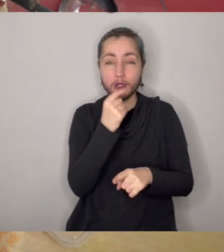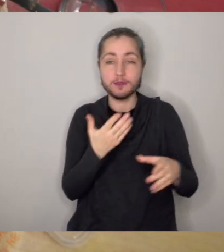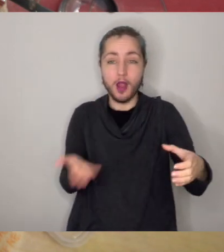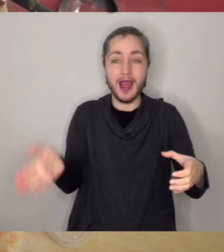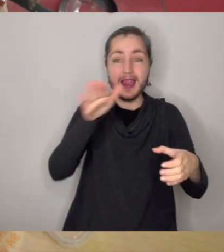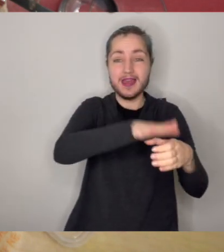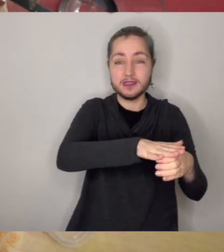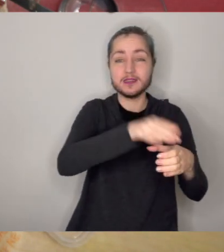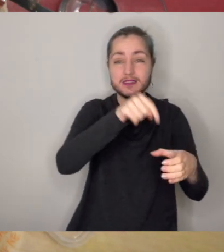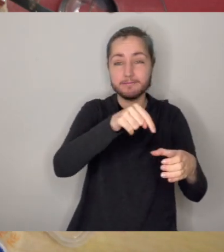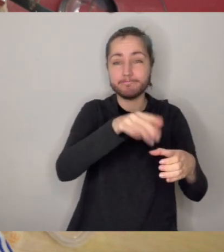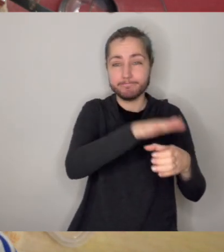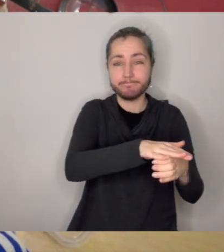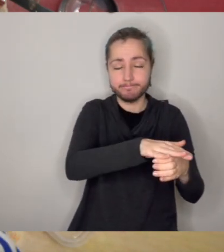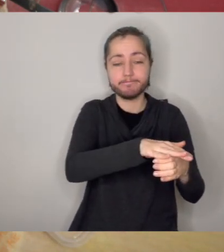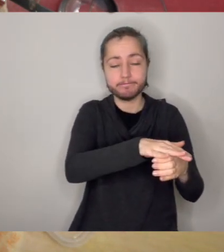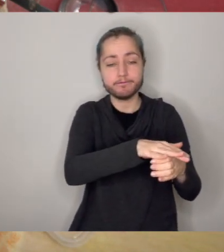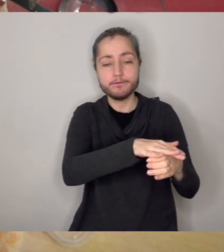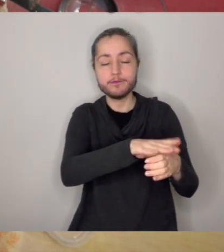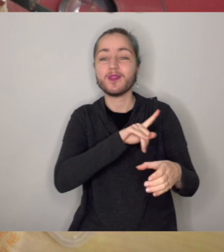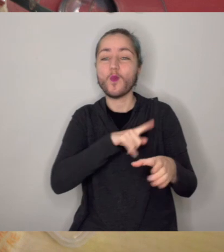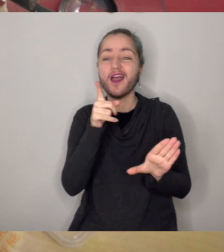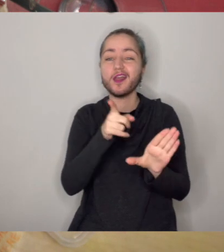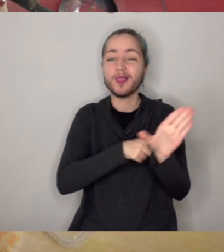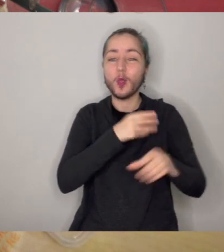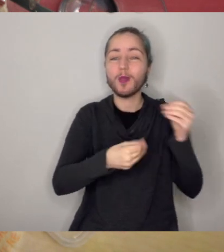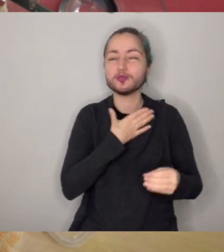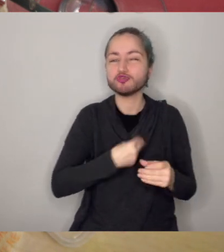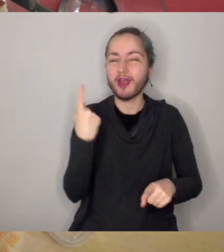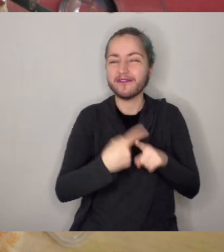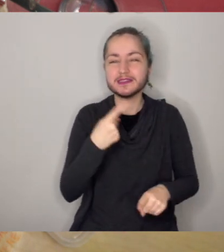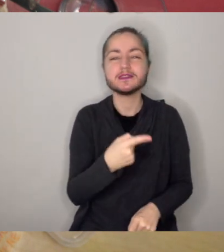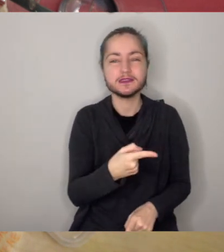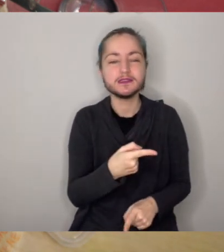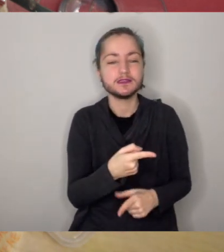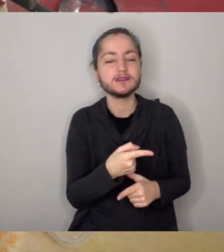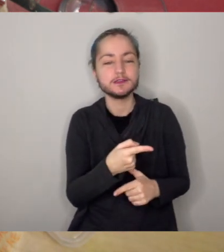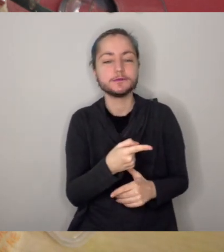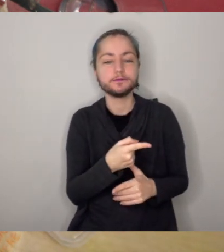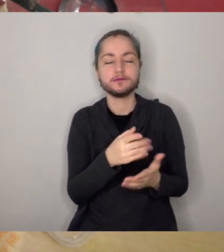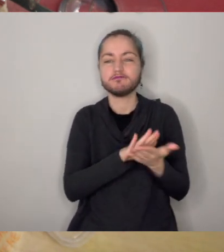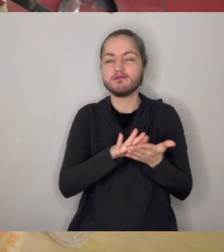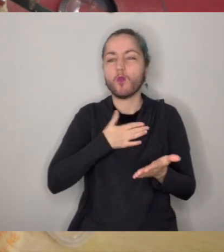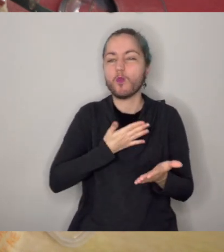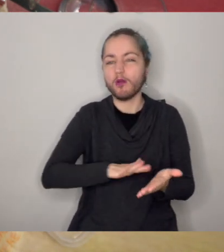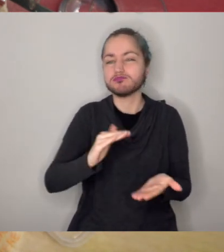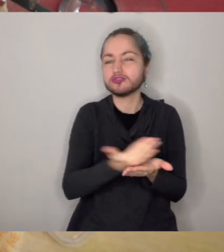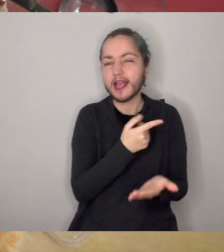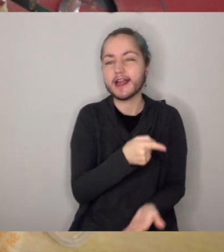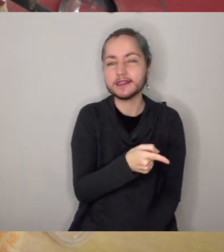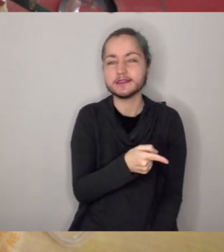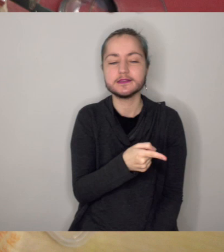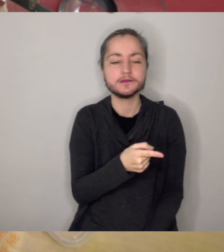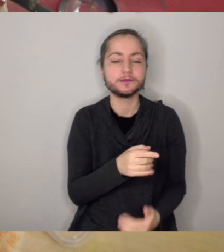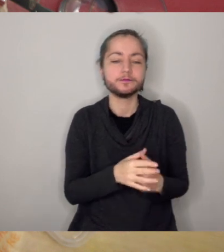hands off, and then as quick as possible, I would put a lid on this container because the yolk dries out really quickly, so